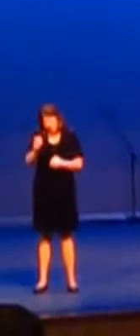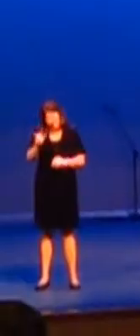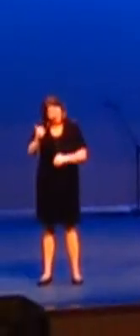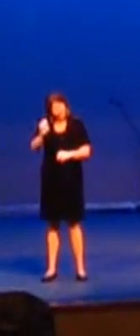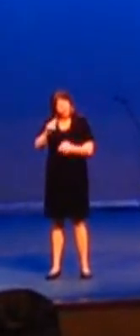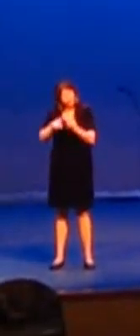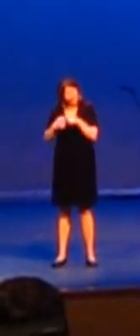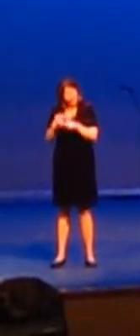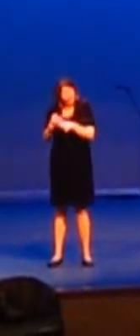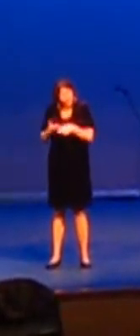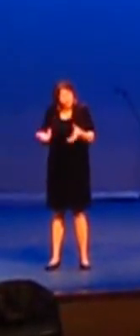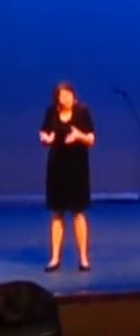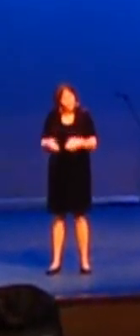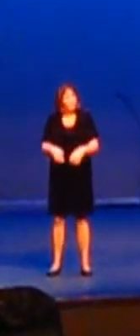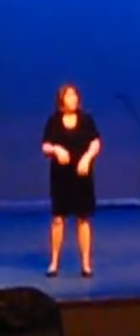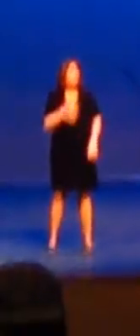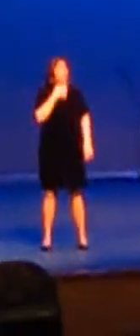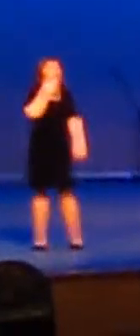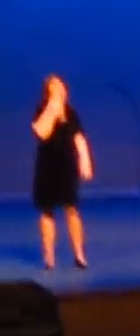name?